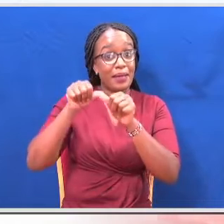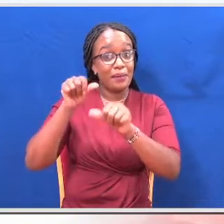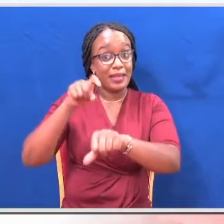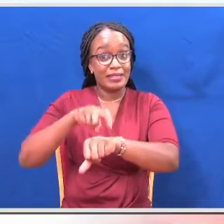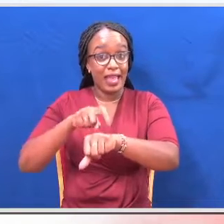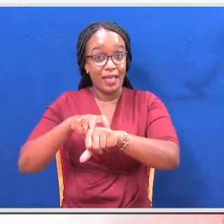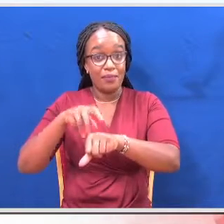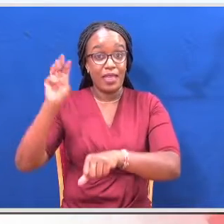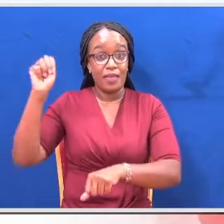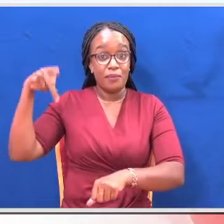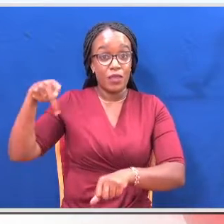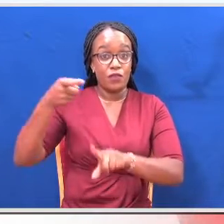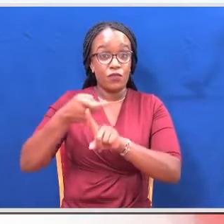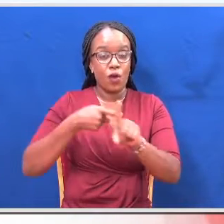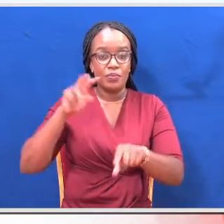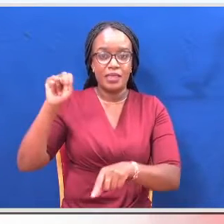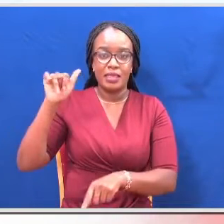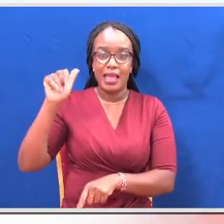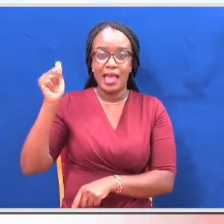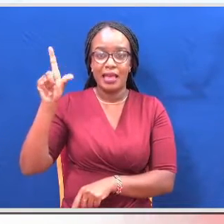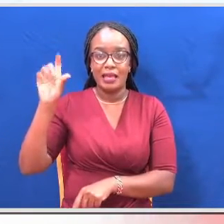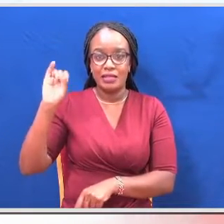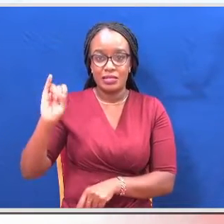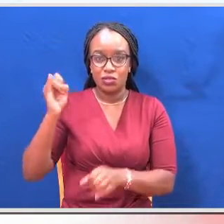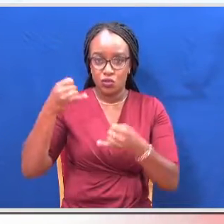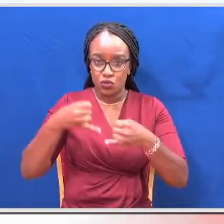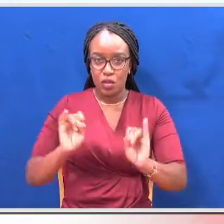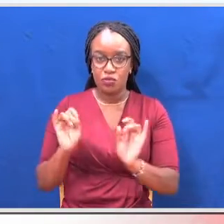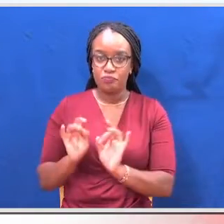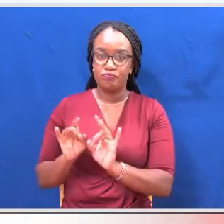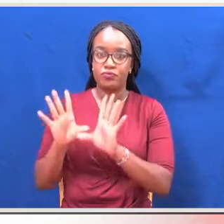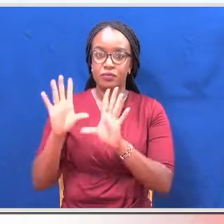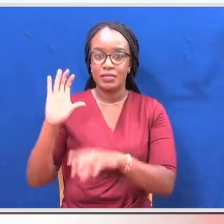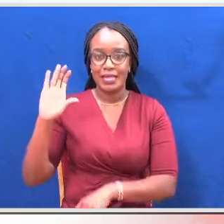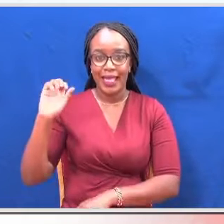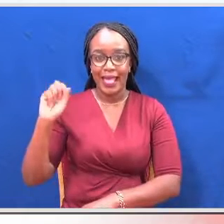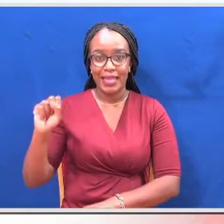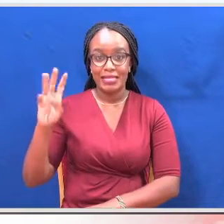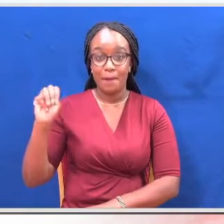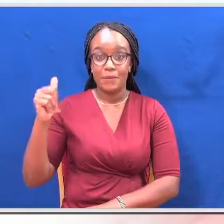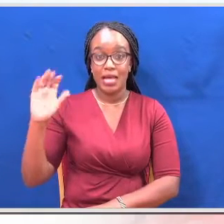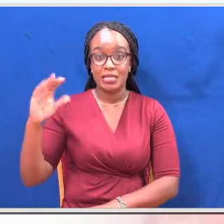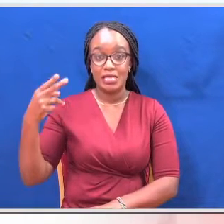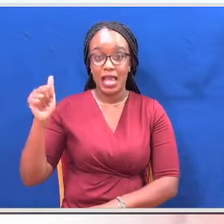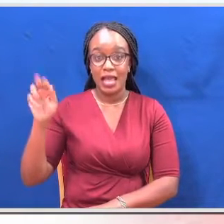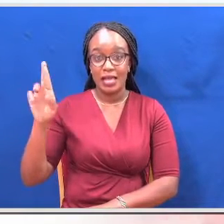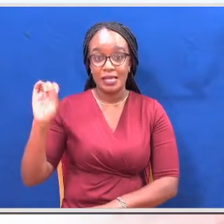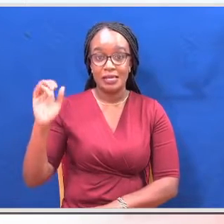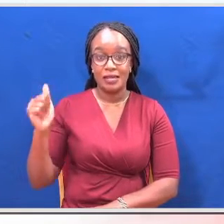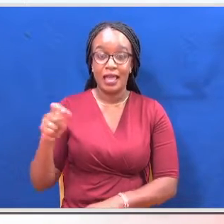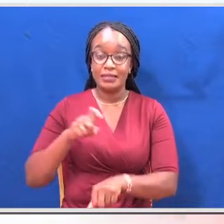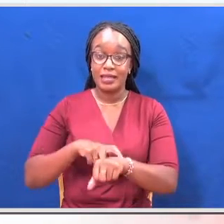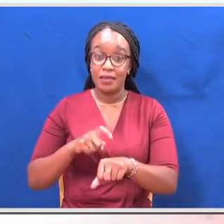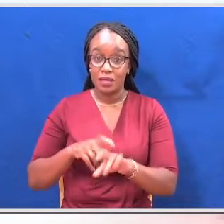of parliament for Nyali tried to impeach CS Macharia, his impeachment, even though he had garnered